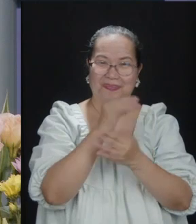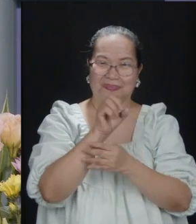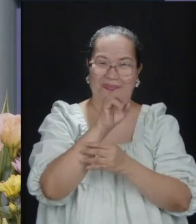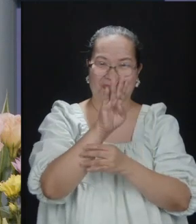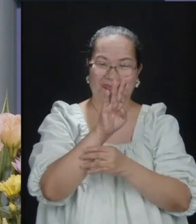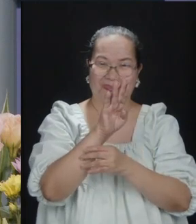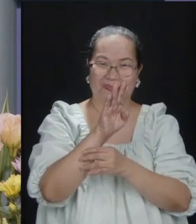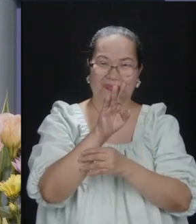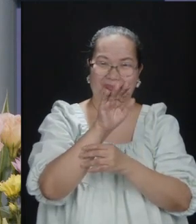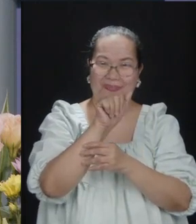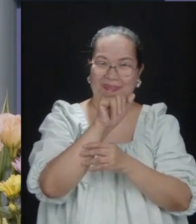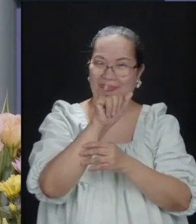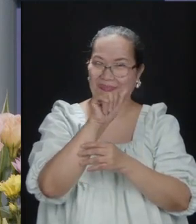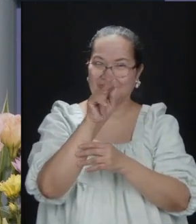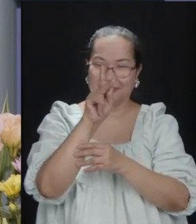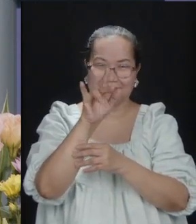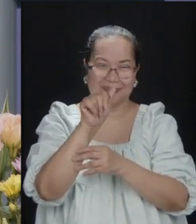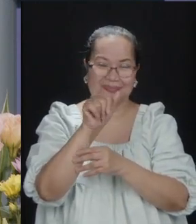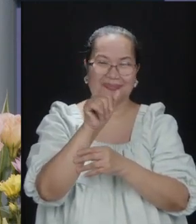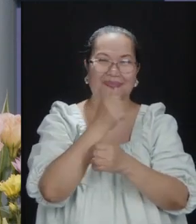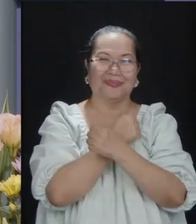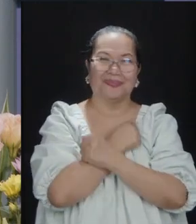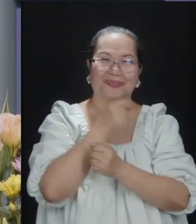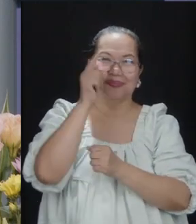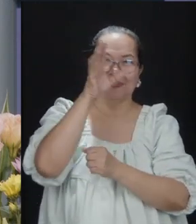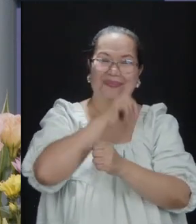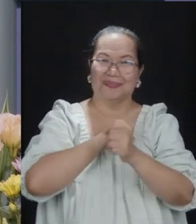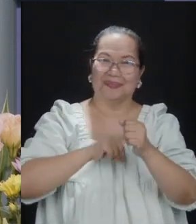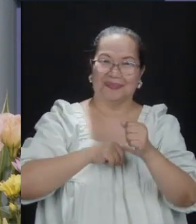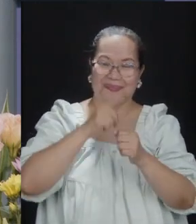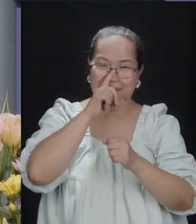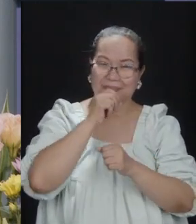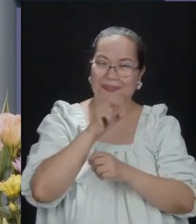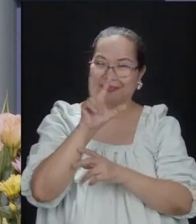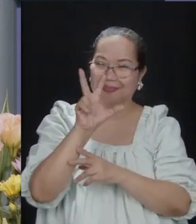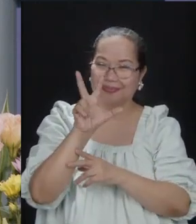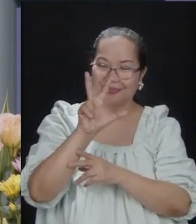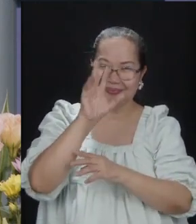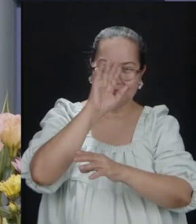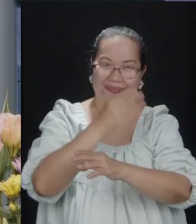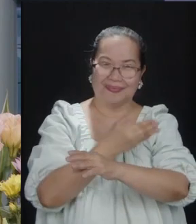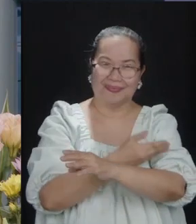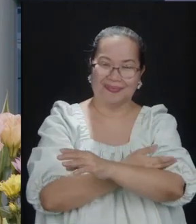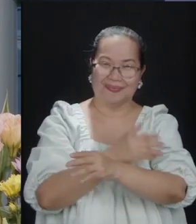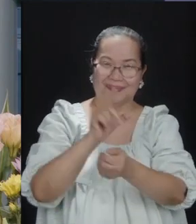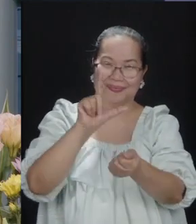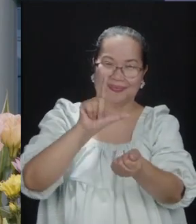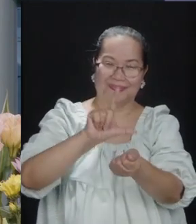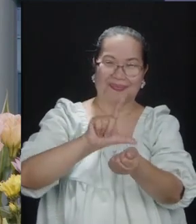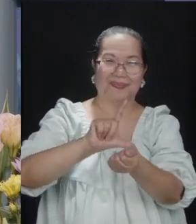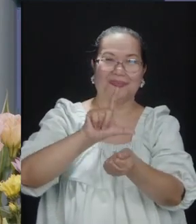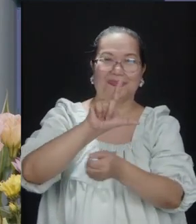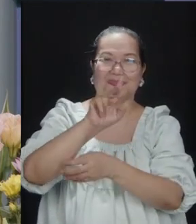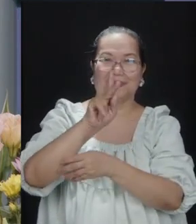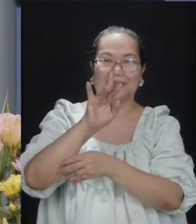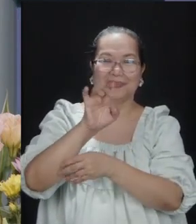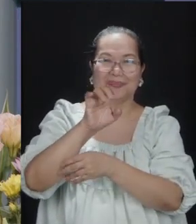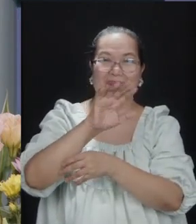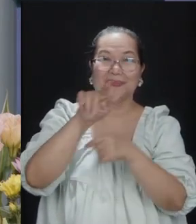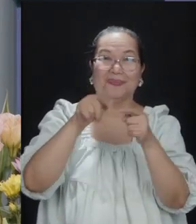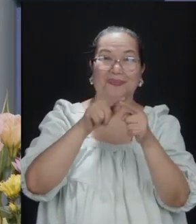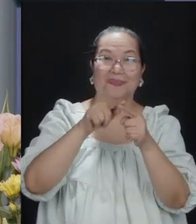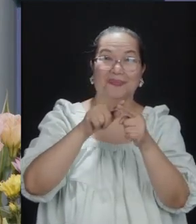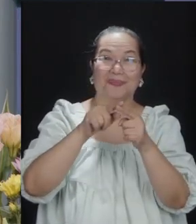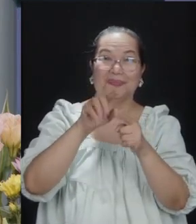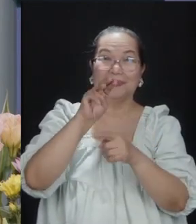wife, Ayaka, who loves the Lord. And now they have a 3-year-old son named Luke. But when Mark left,